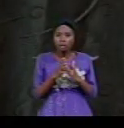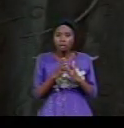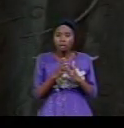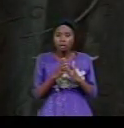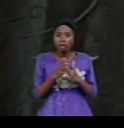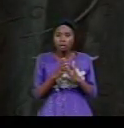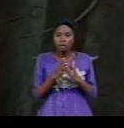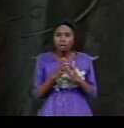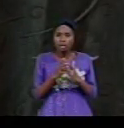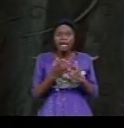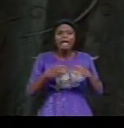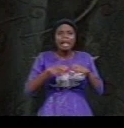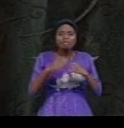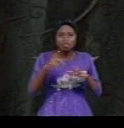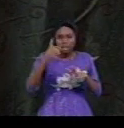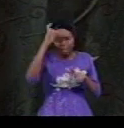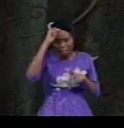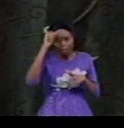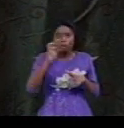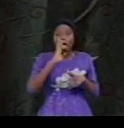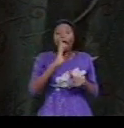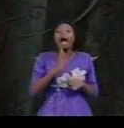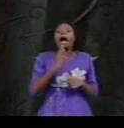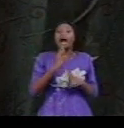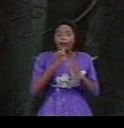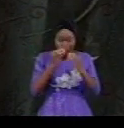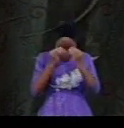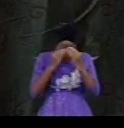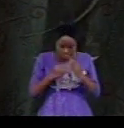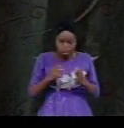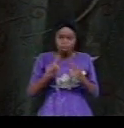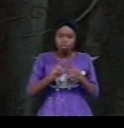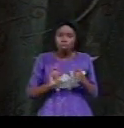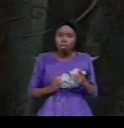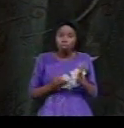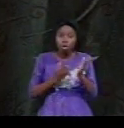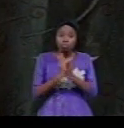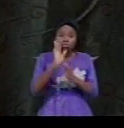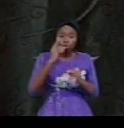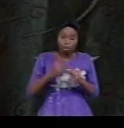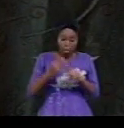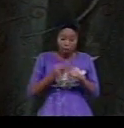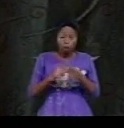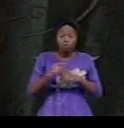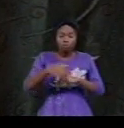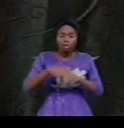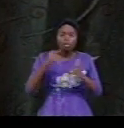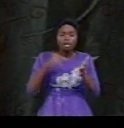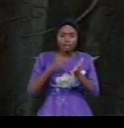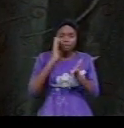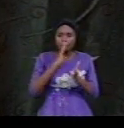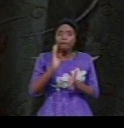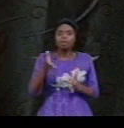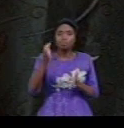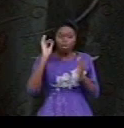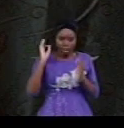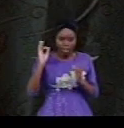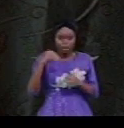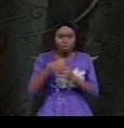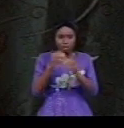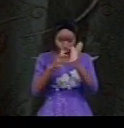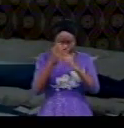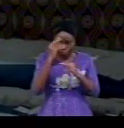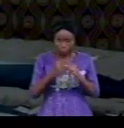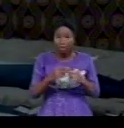The devils are subject unto us through thy name. From tonight, this will be your testimony.